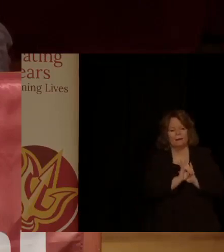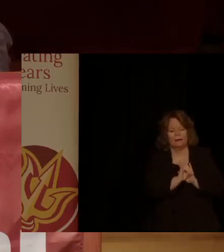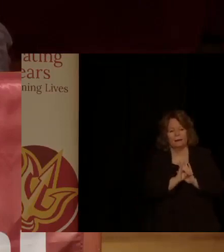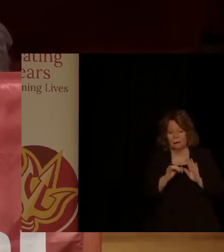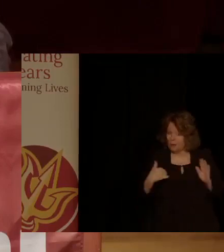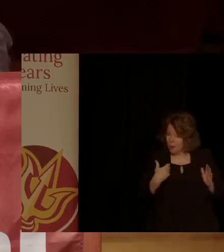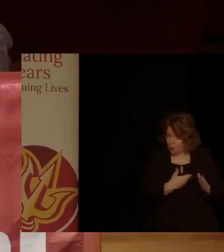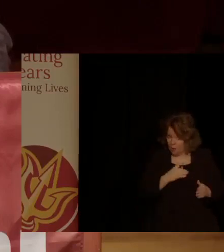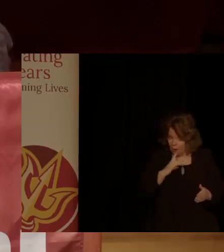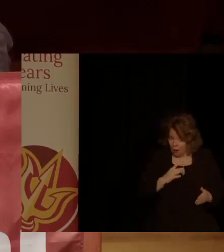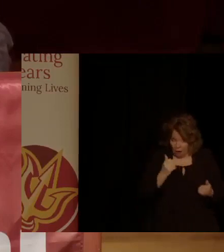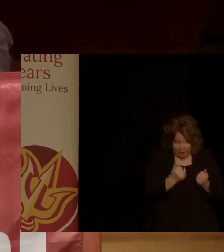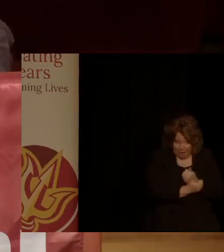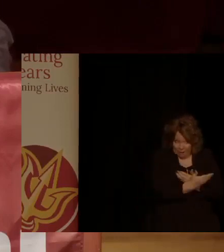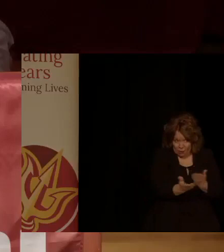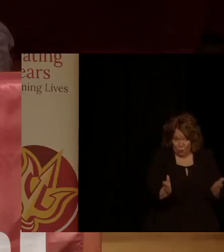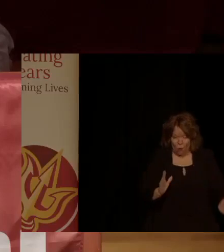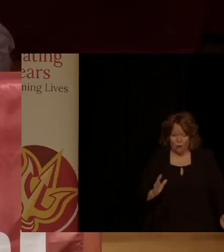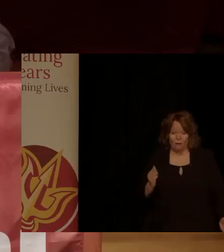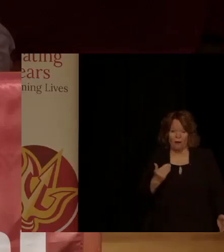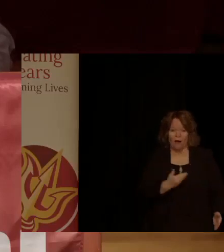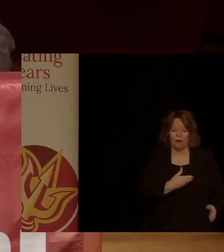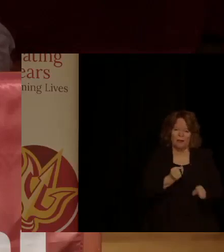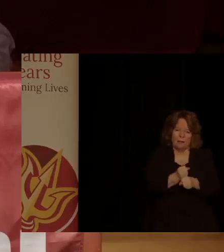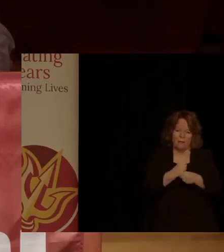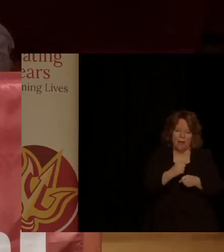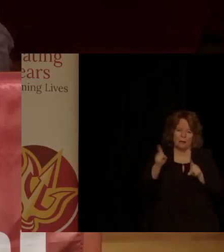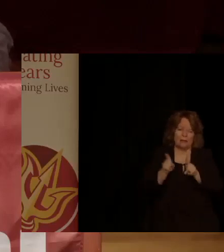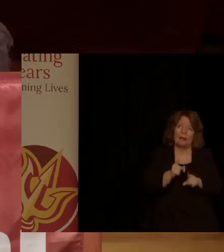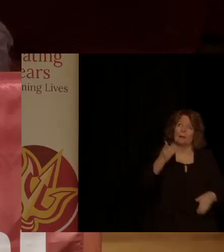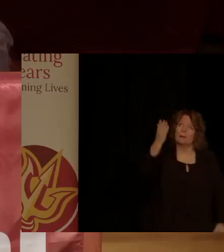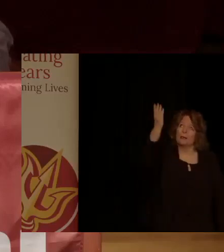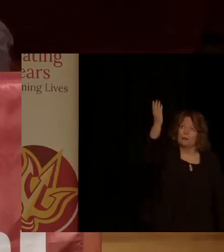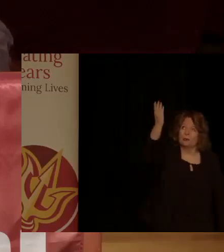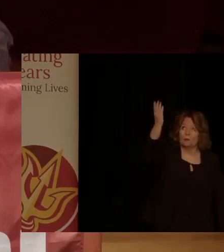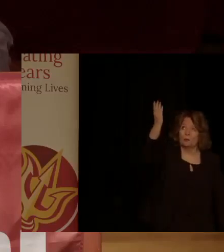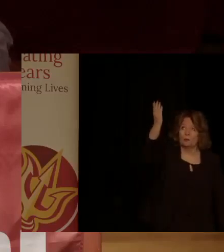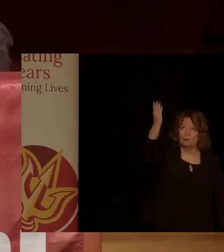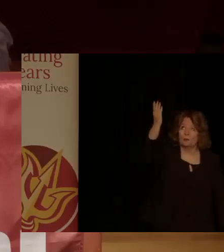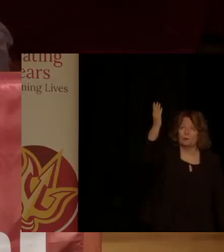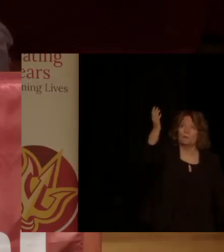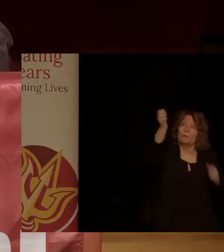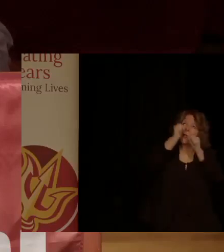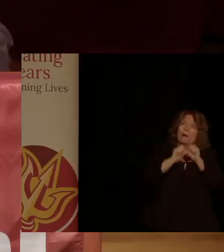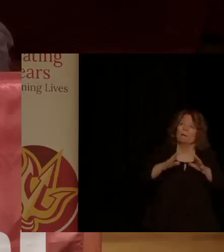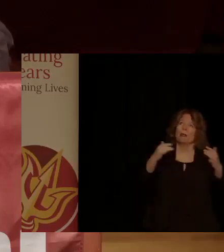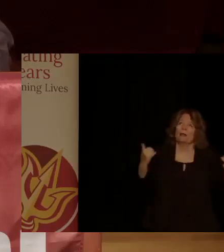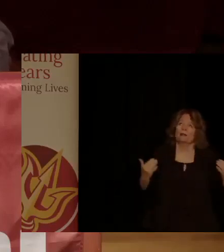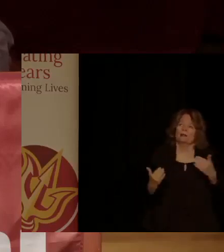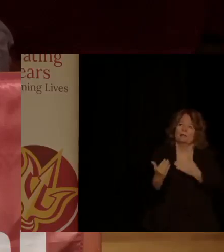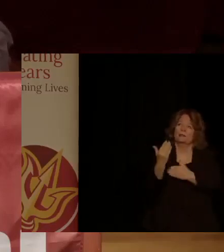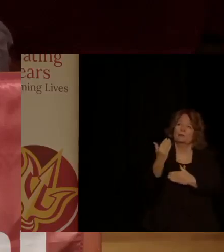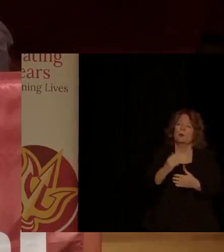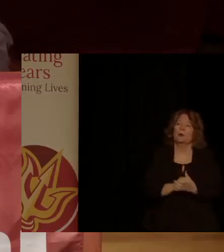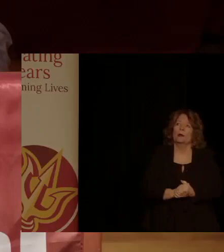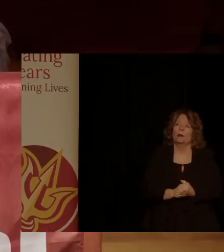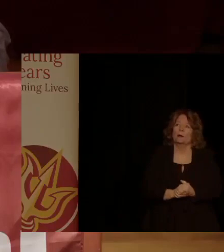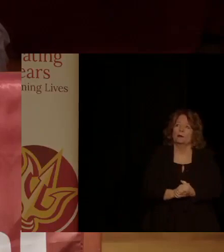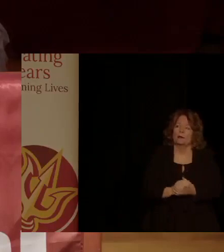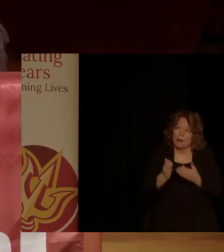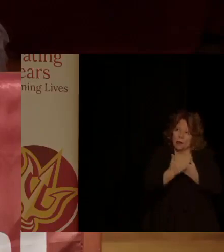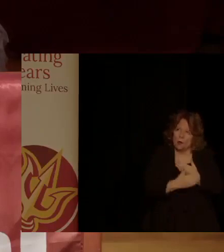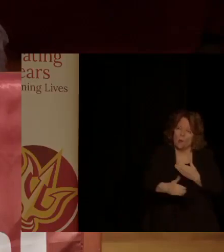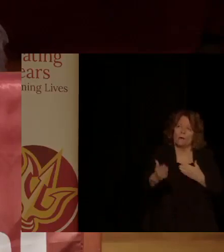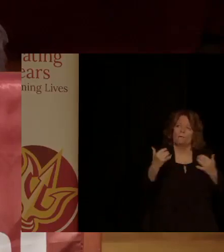all, each one of us, created in your image. Bless us this morning, going forward now